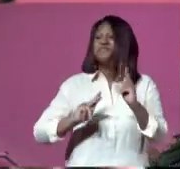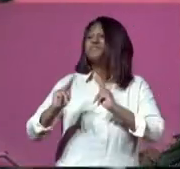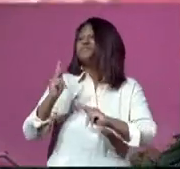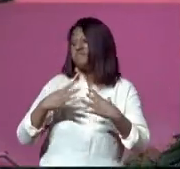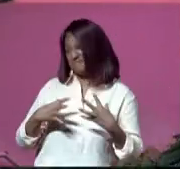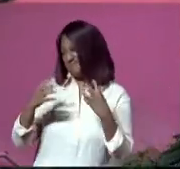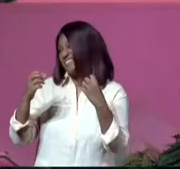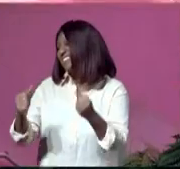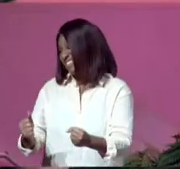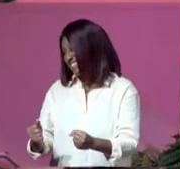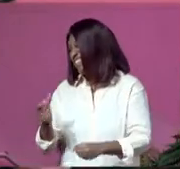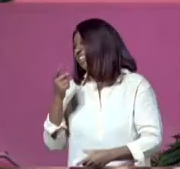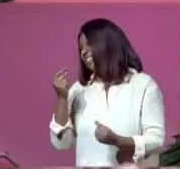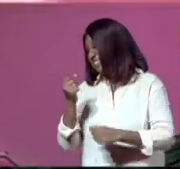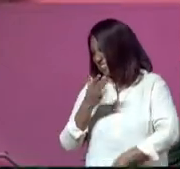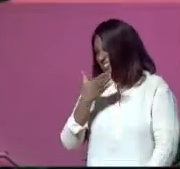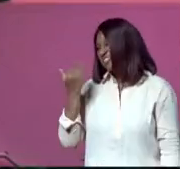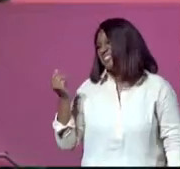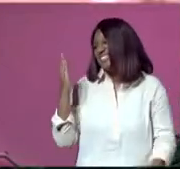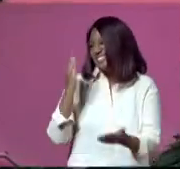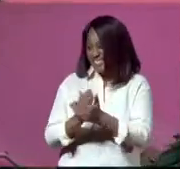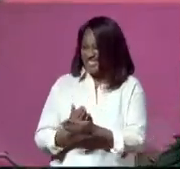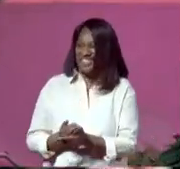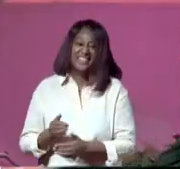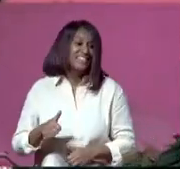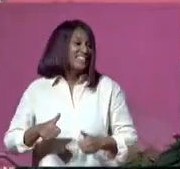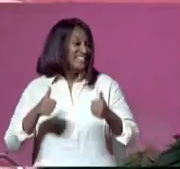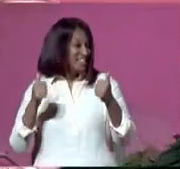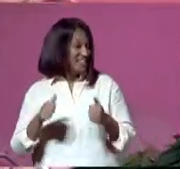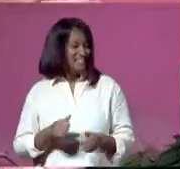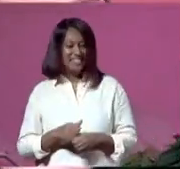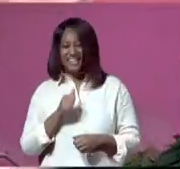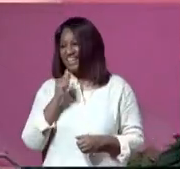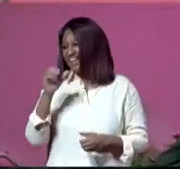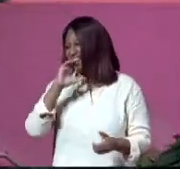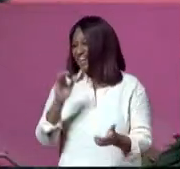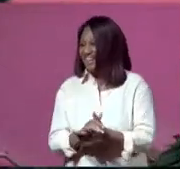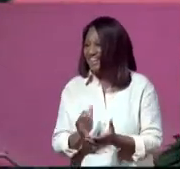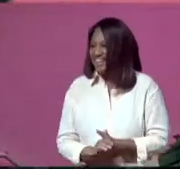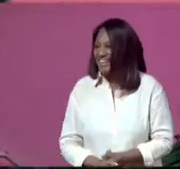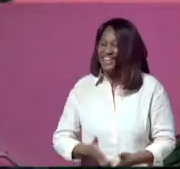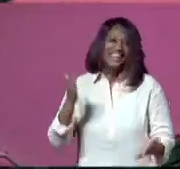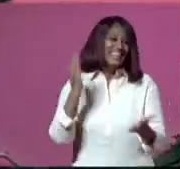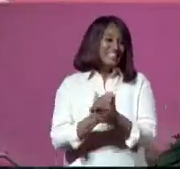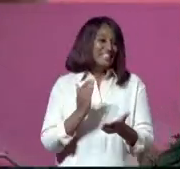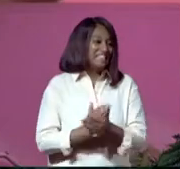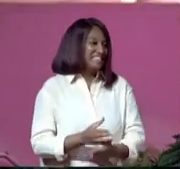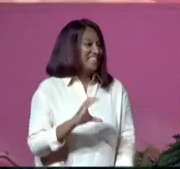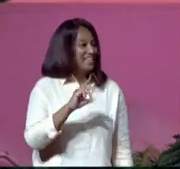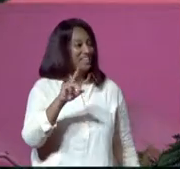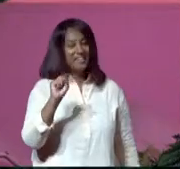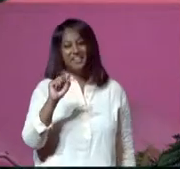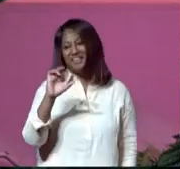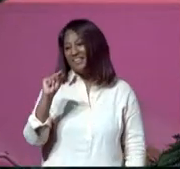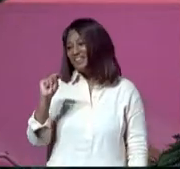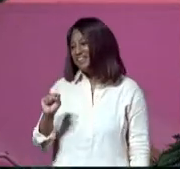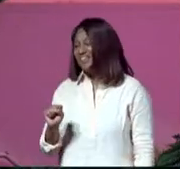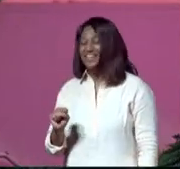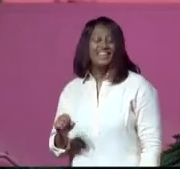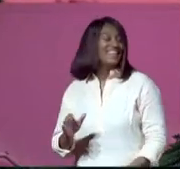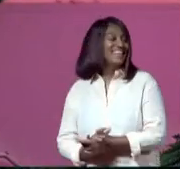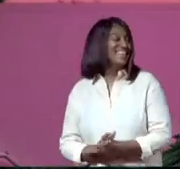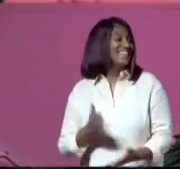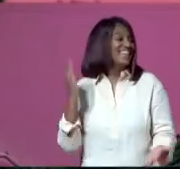off the weed, to stop shacking up, to get the, y'all, why y'all done got quiet? To stop cussing, to stop drinking